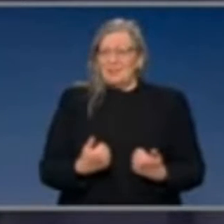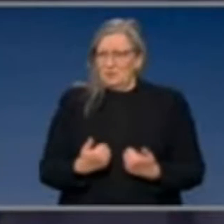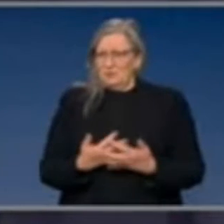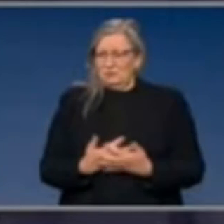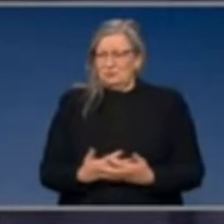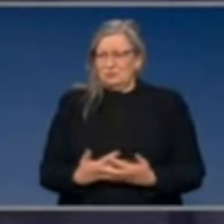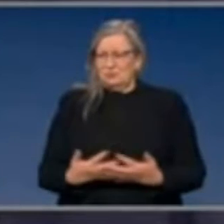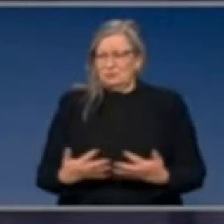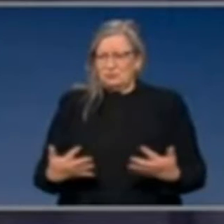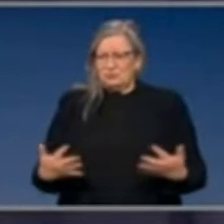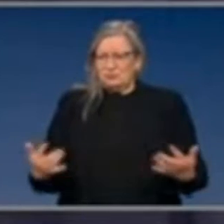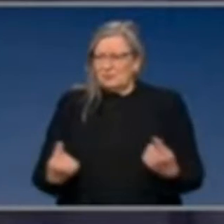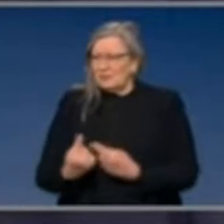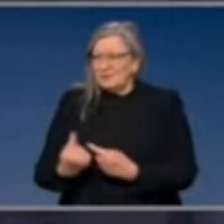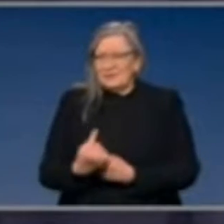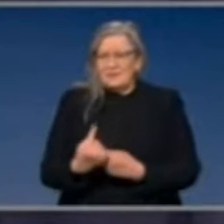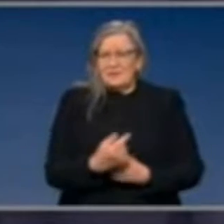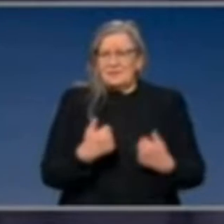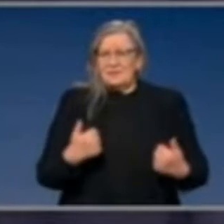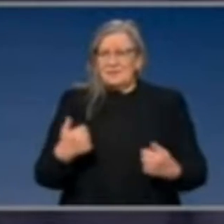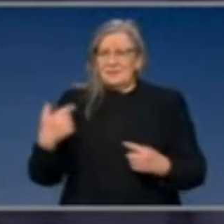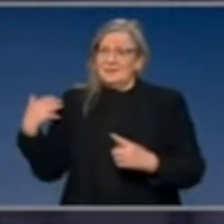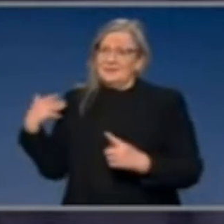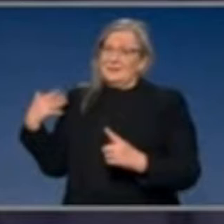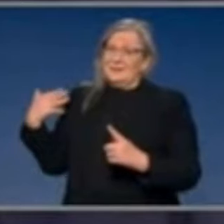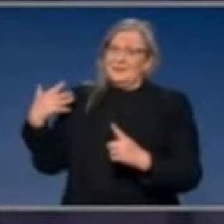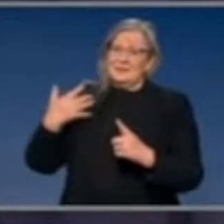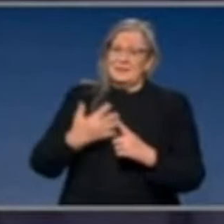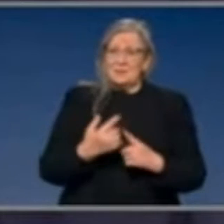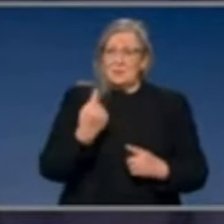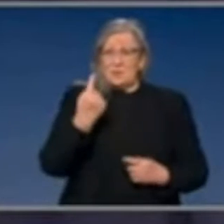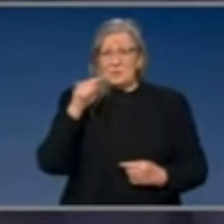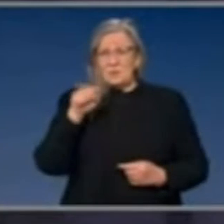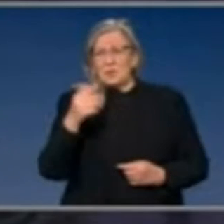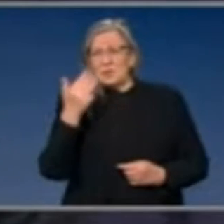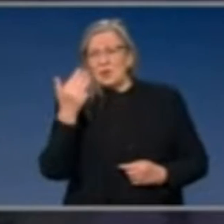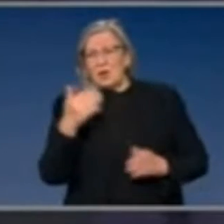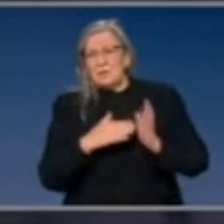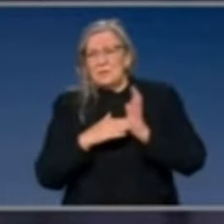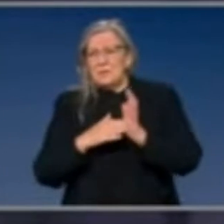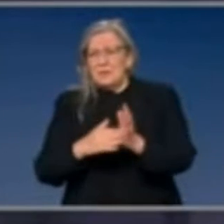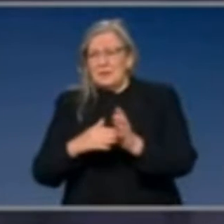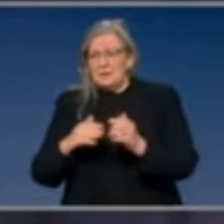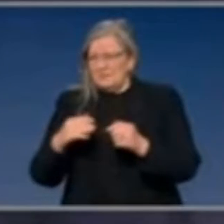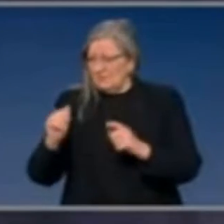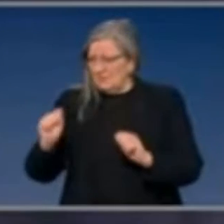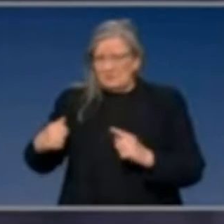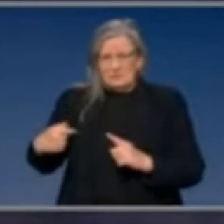1 week, almost 1.9 million vaccinations. And so when you see that we